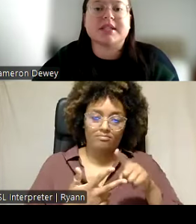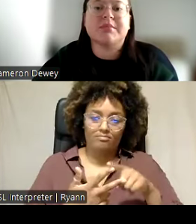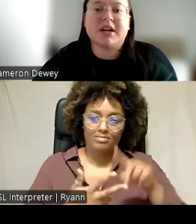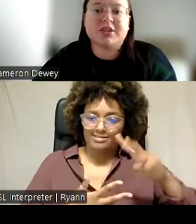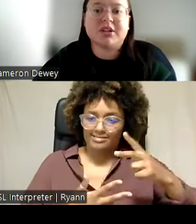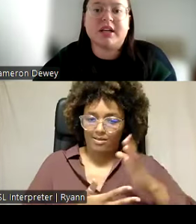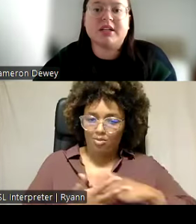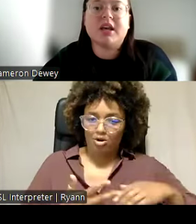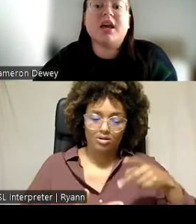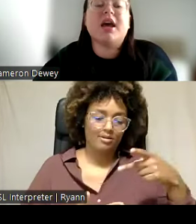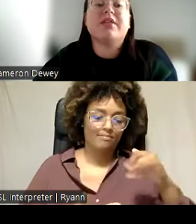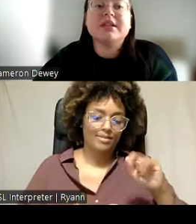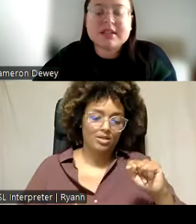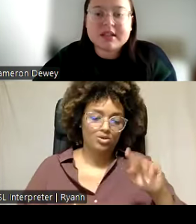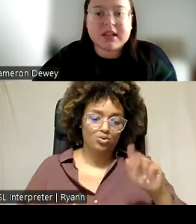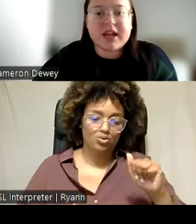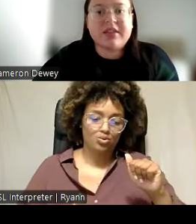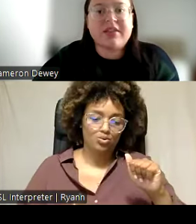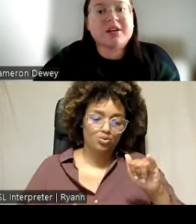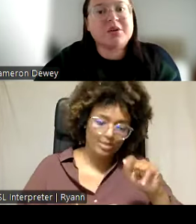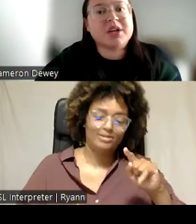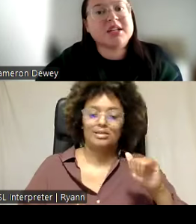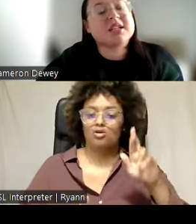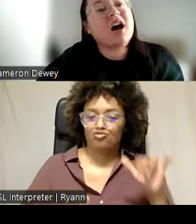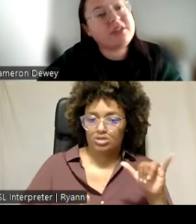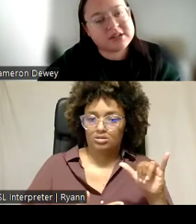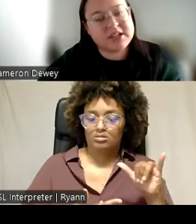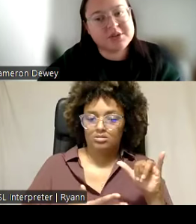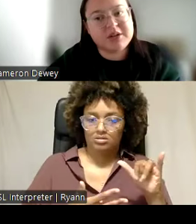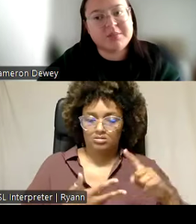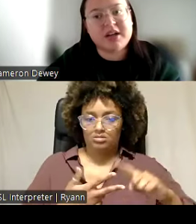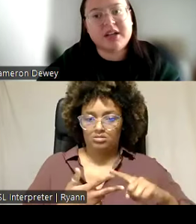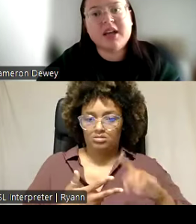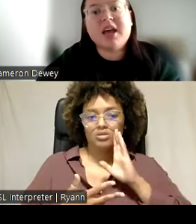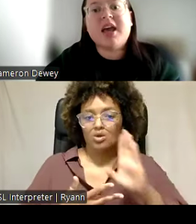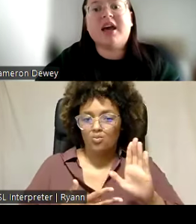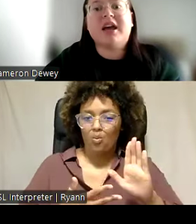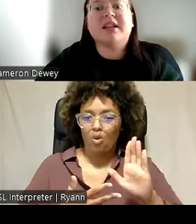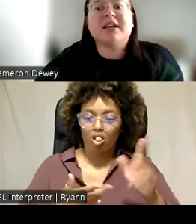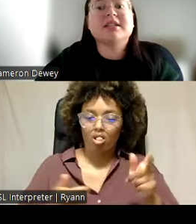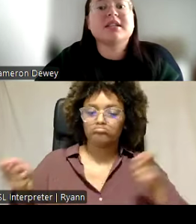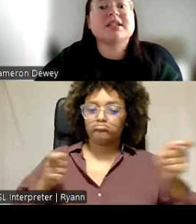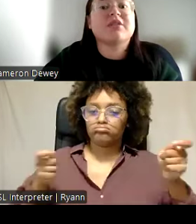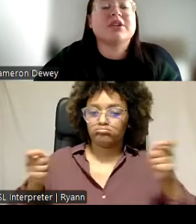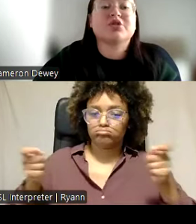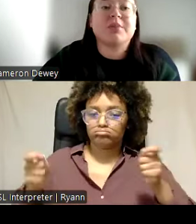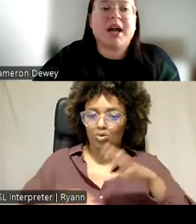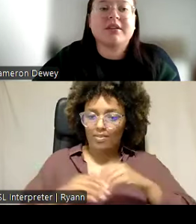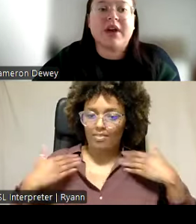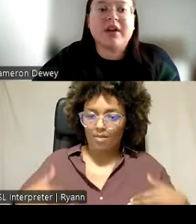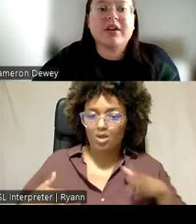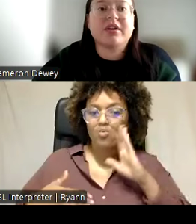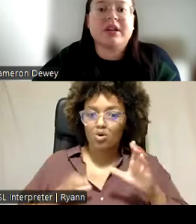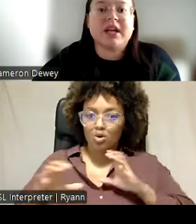to as the master gland. And this is the gland that then communicates to other glands throughout the body. And in the instance of a